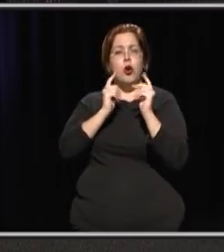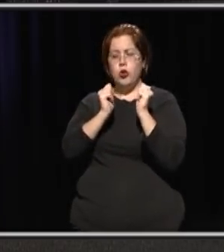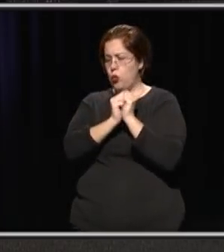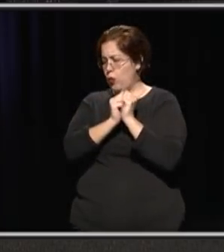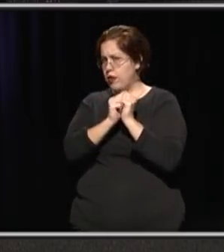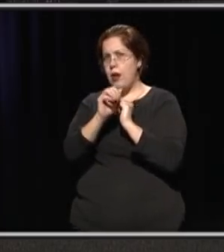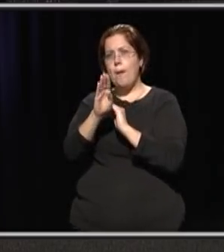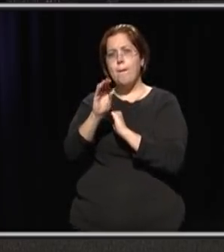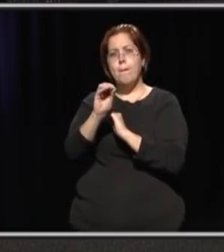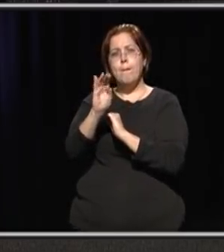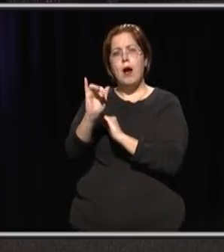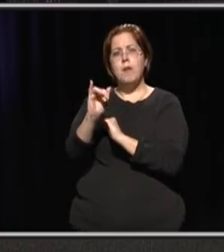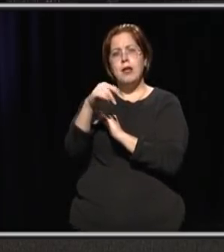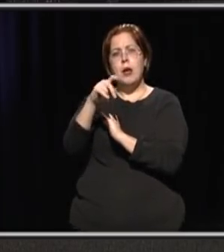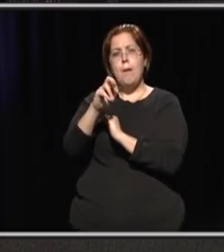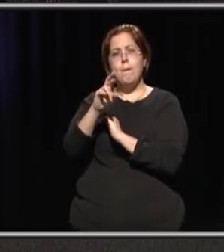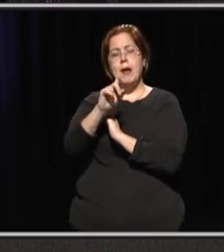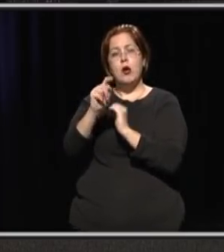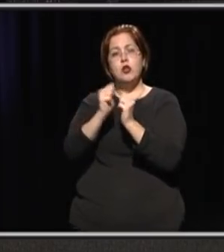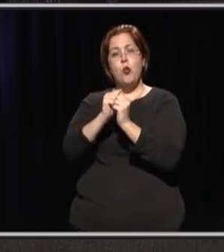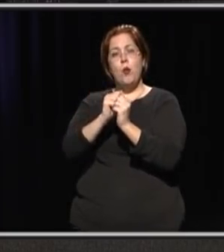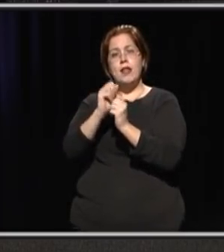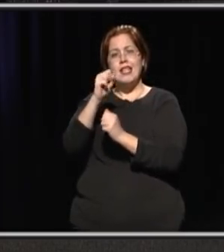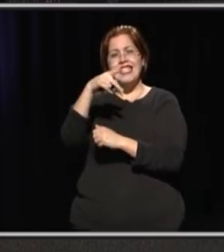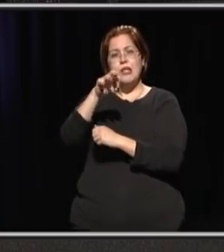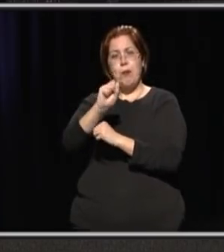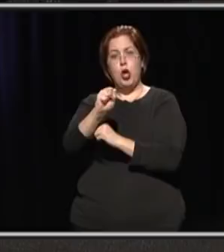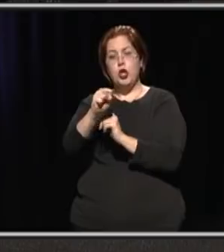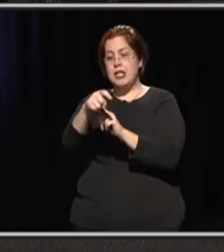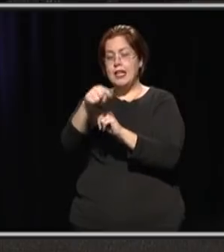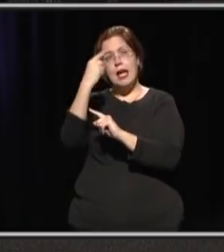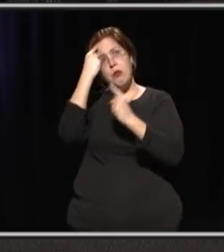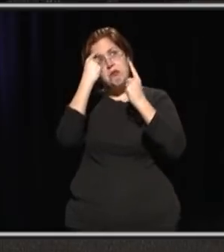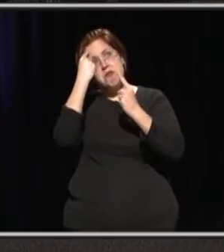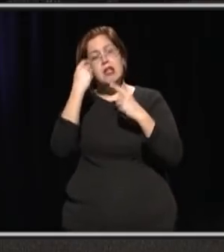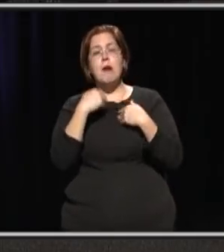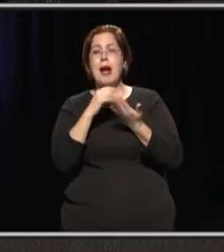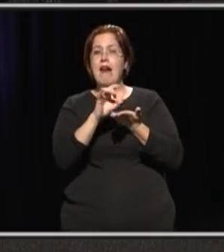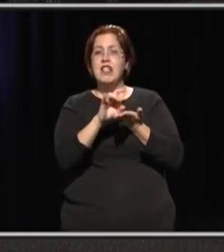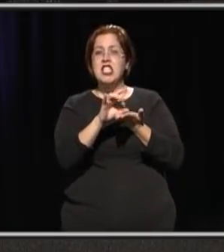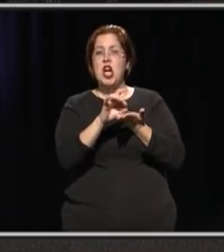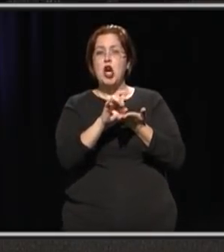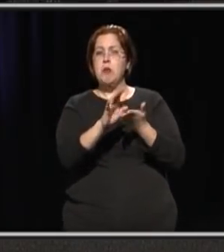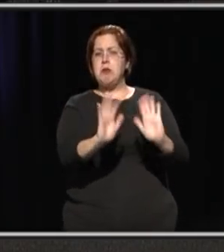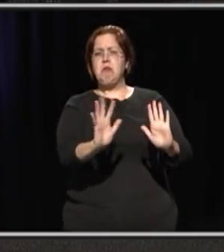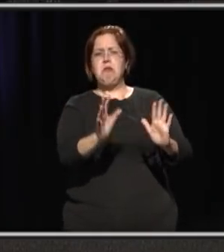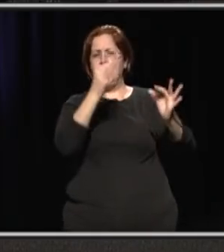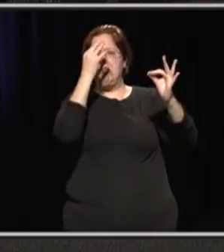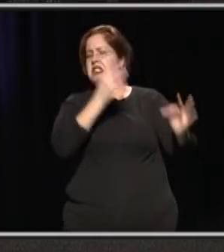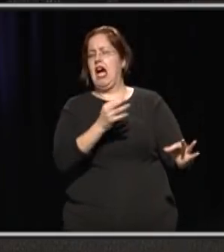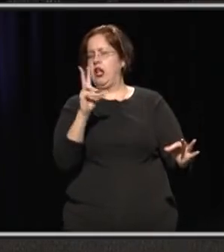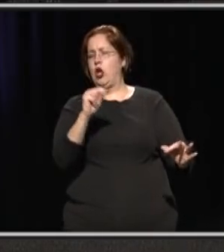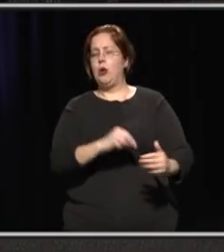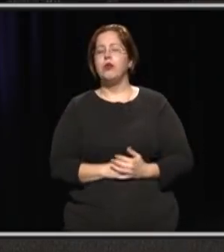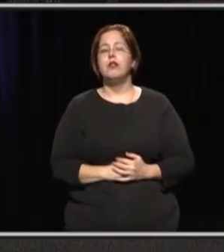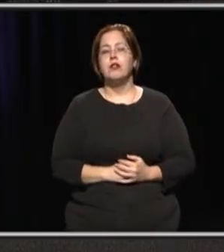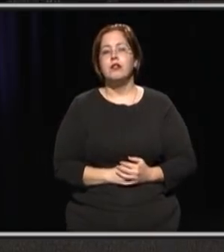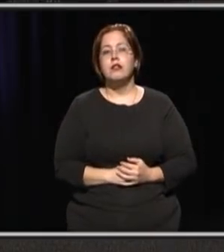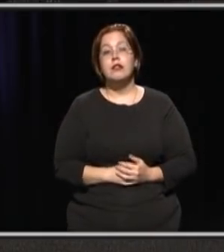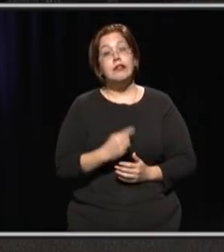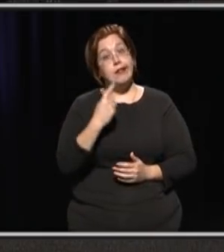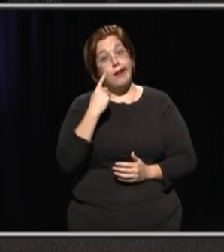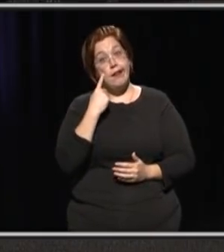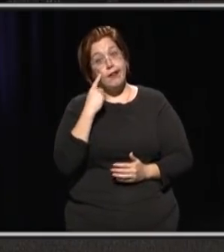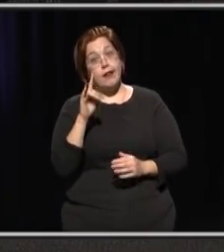Bobby Pettis with the Spurs today, and they were thinking about having soccer, but now they've taken that off of the table. And I think they made